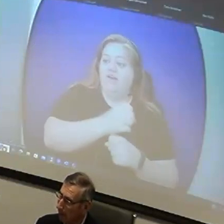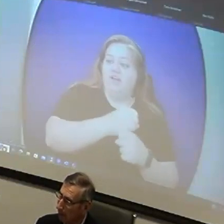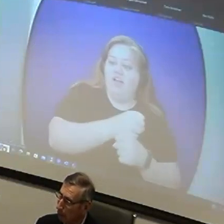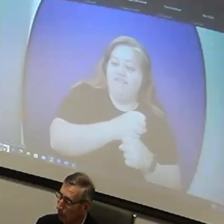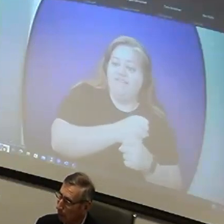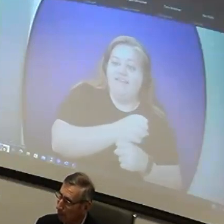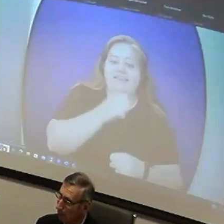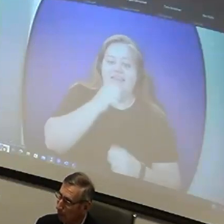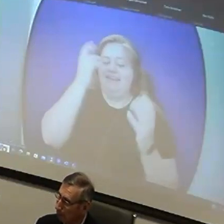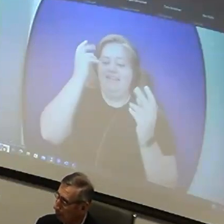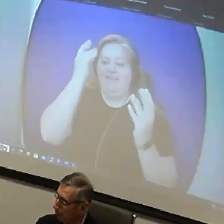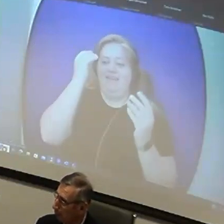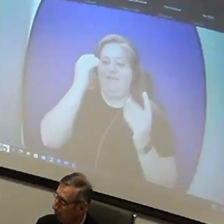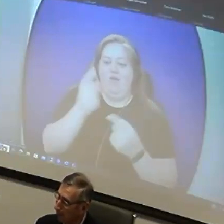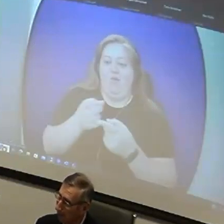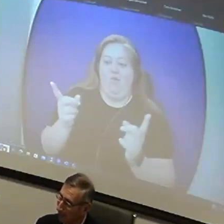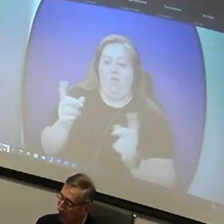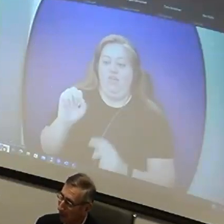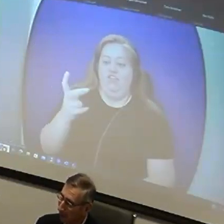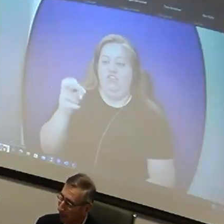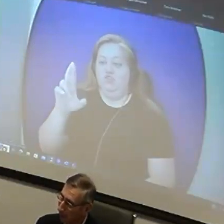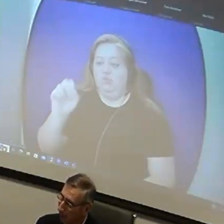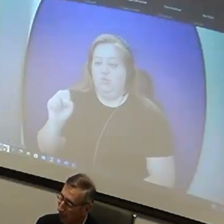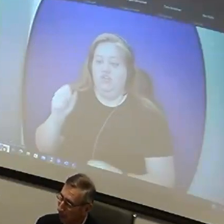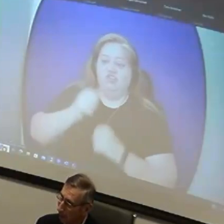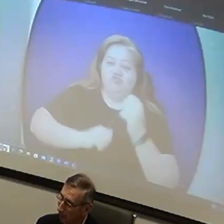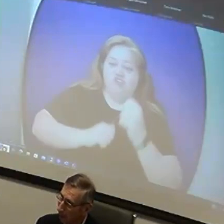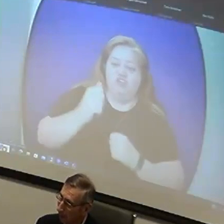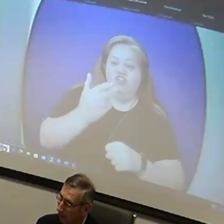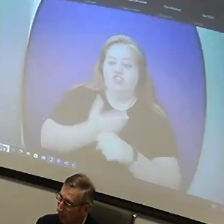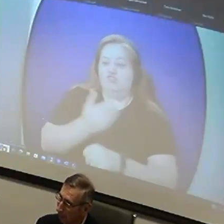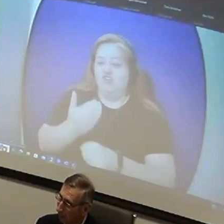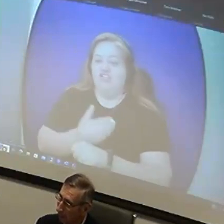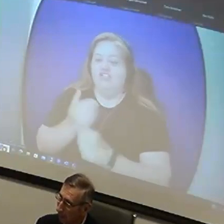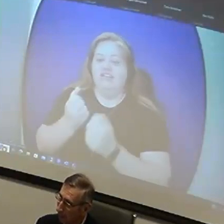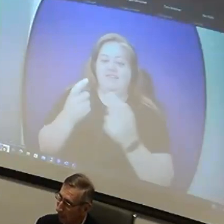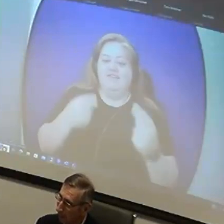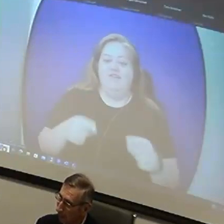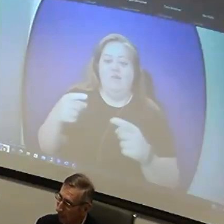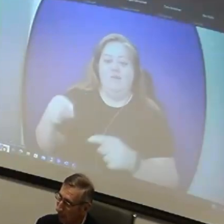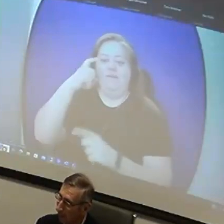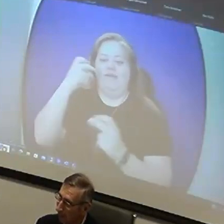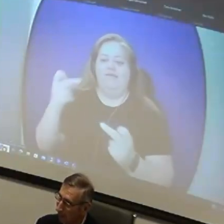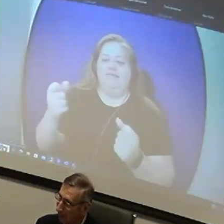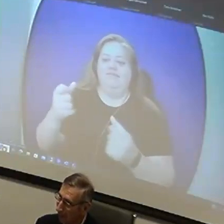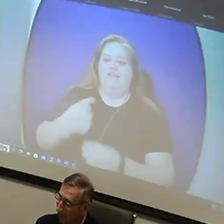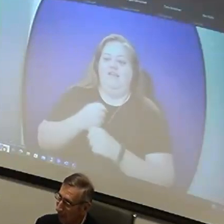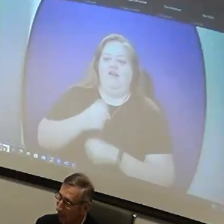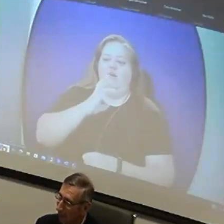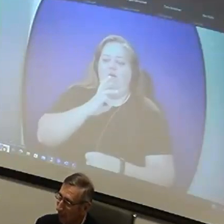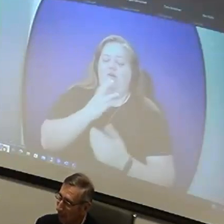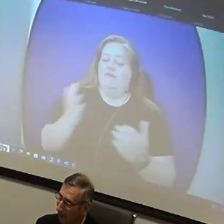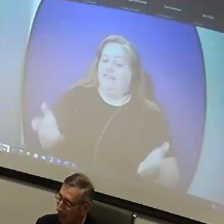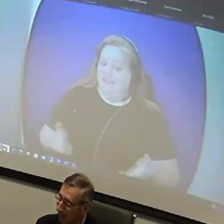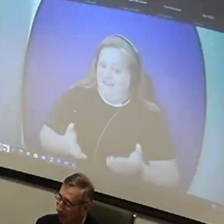thought about these sewers under structures and water and all the projects that are going on. But here at the authority, we have